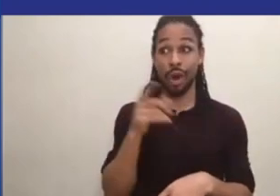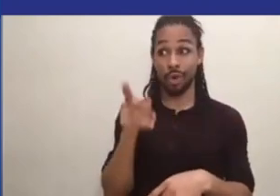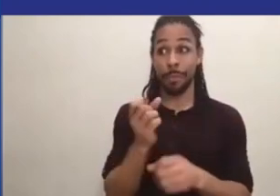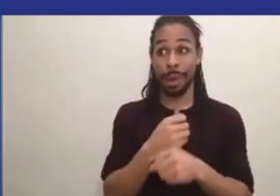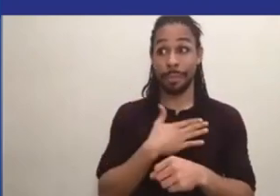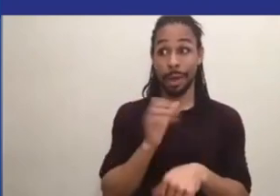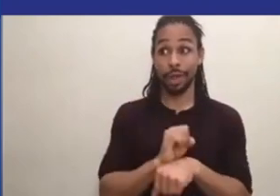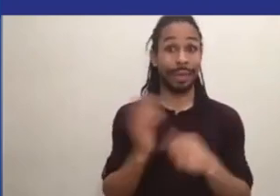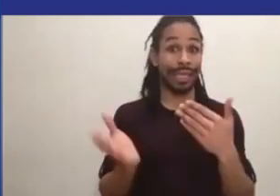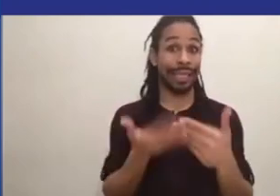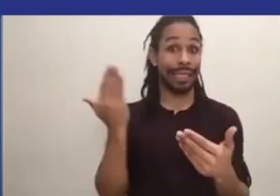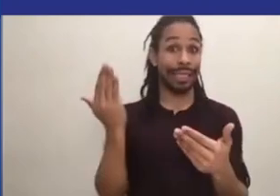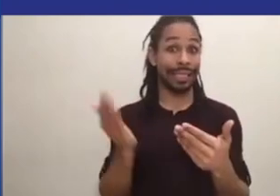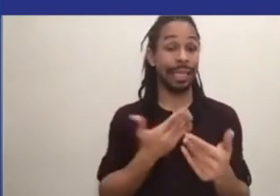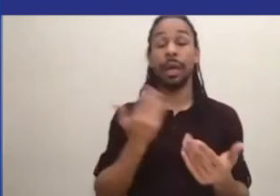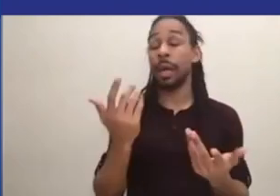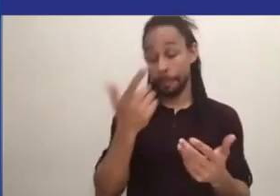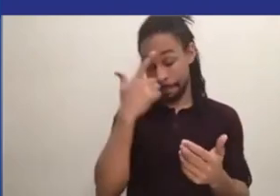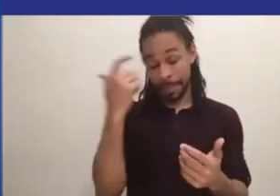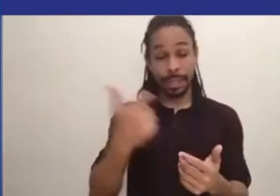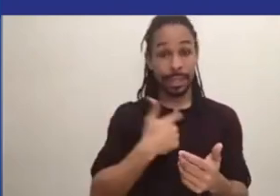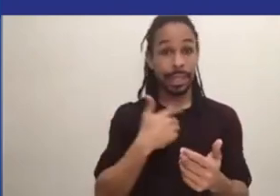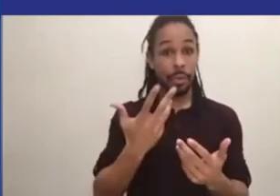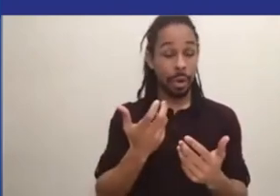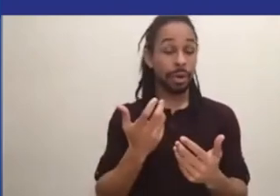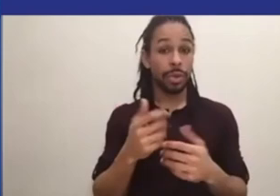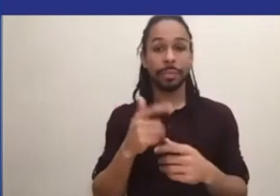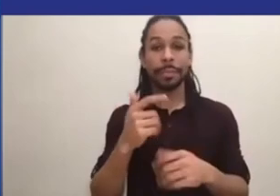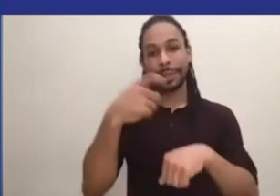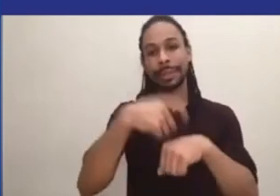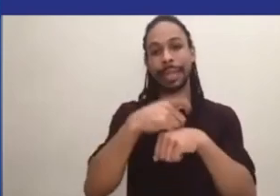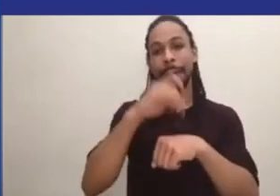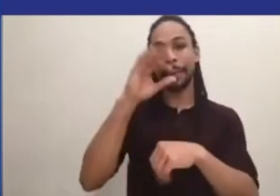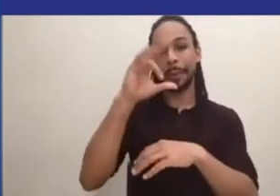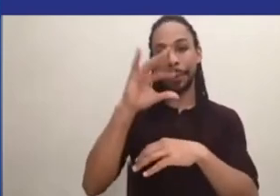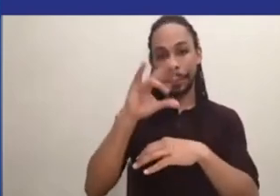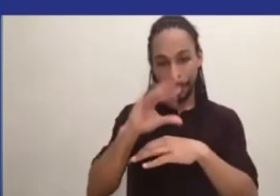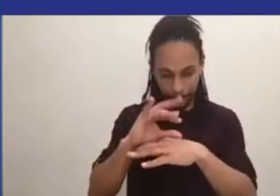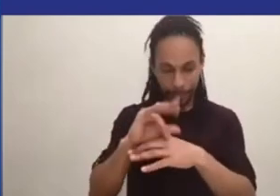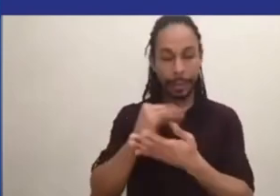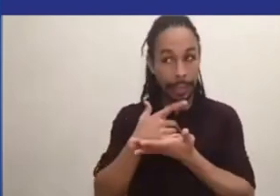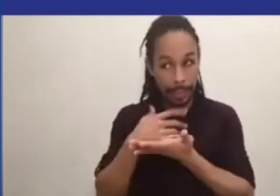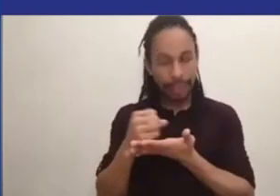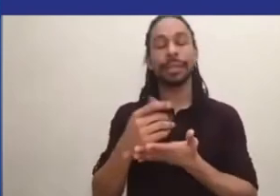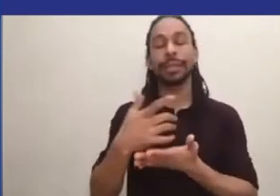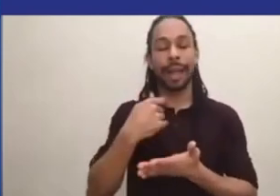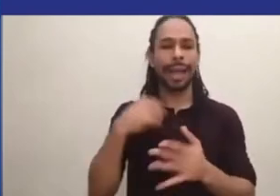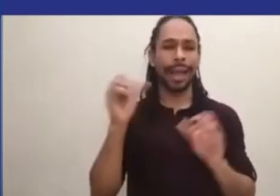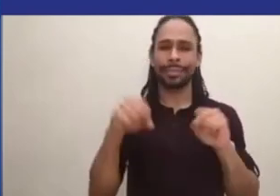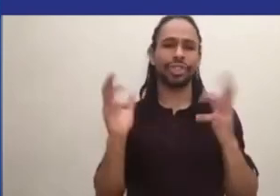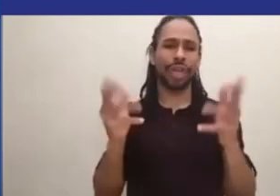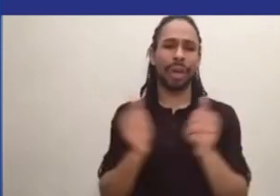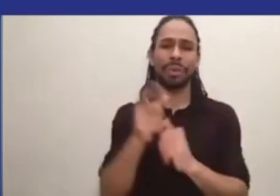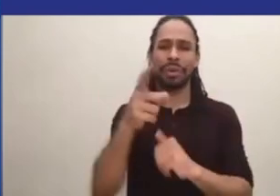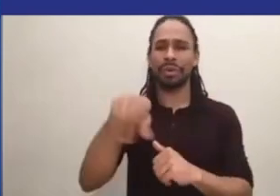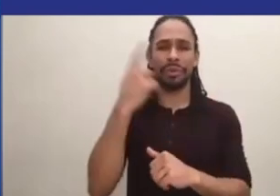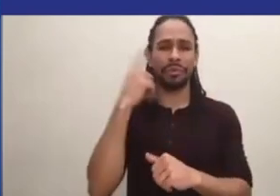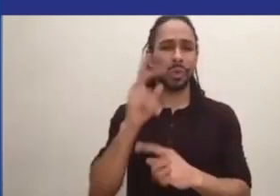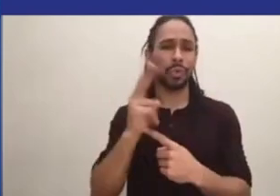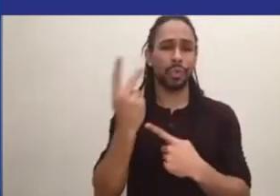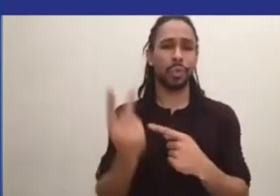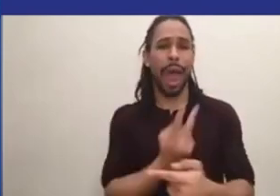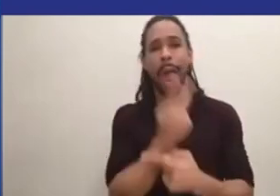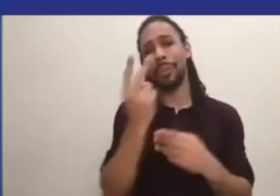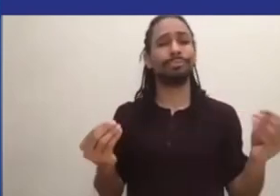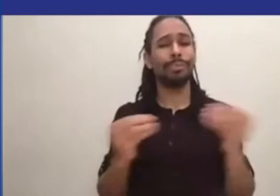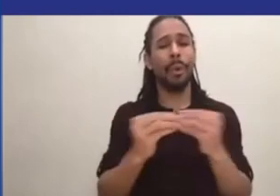Because I was going to bounce next because, you know, we're running out of time and I could definitely talk to y'all for like another 2 hours.